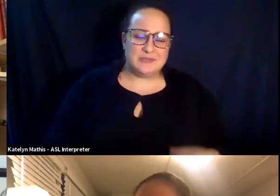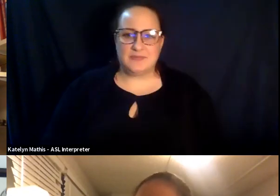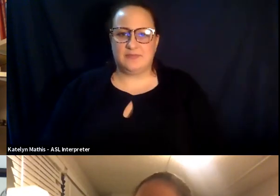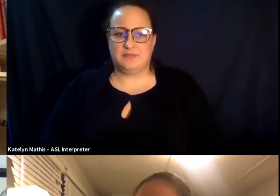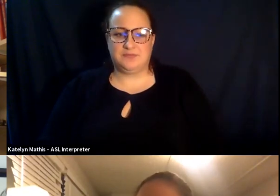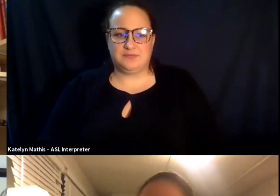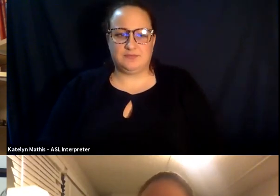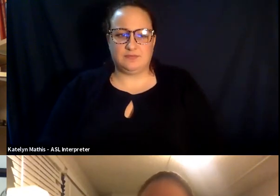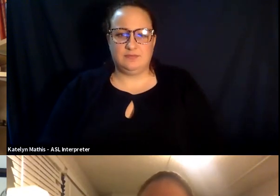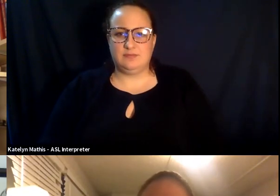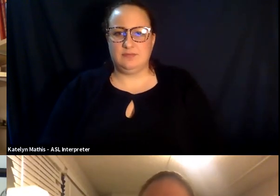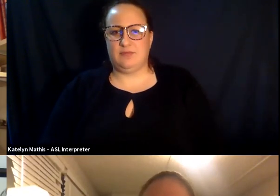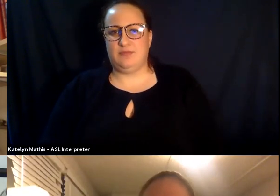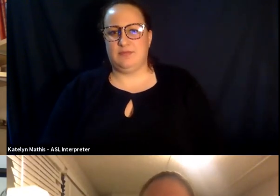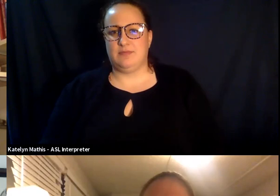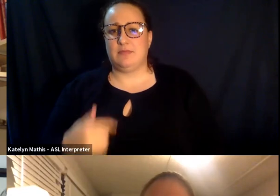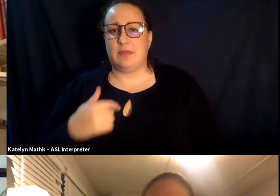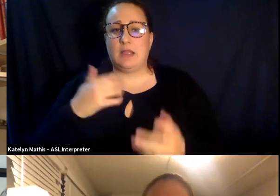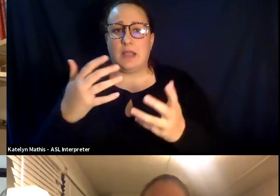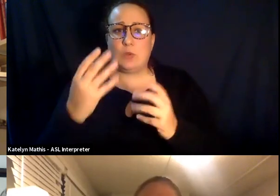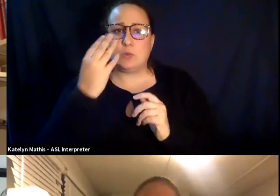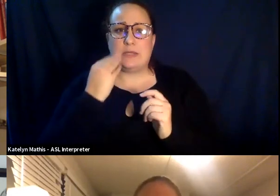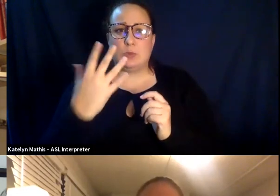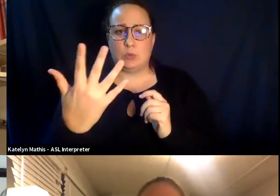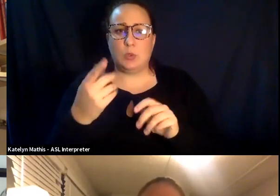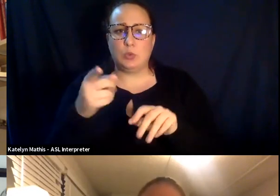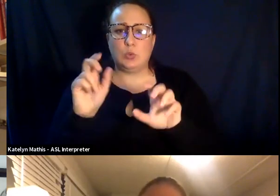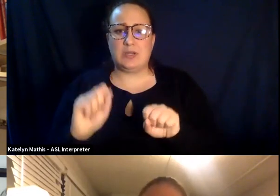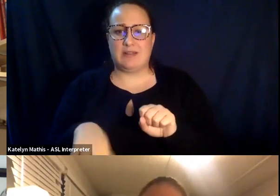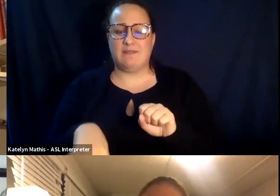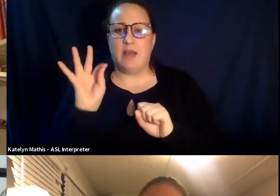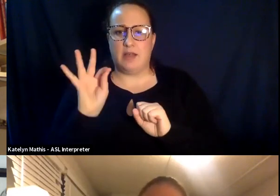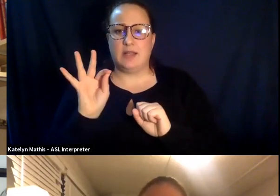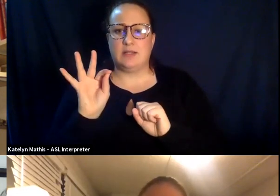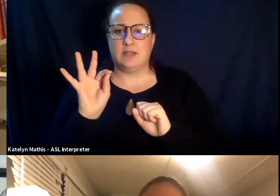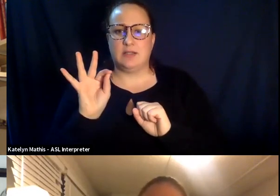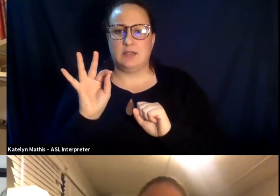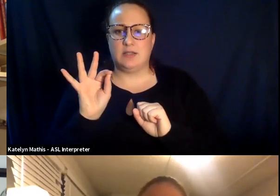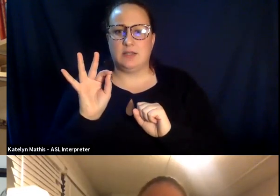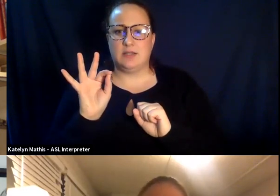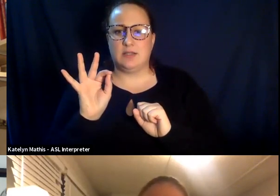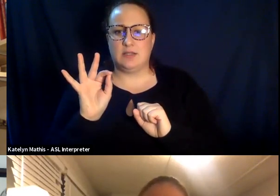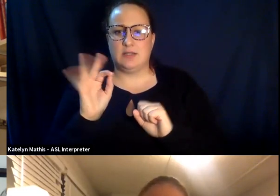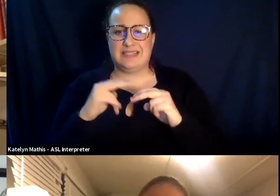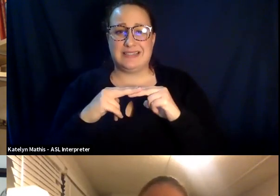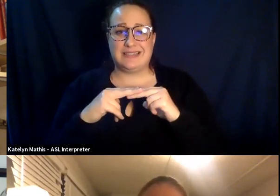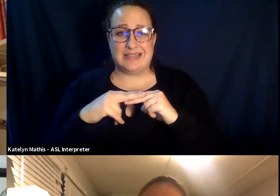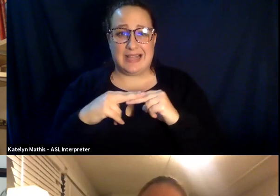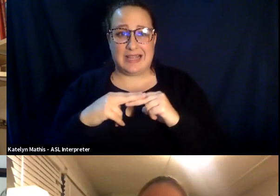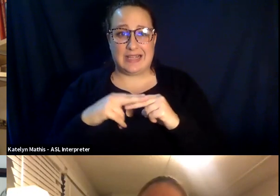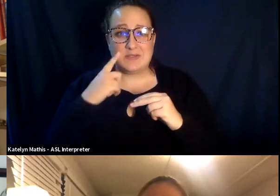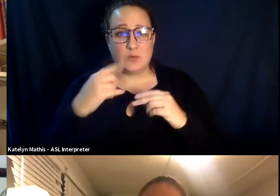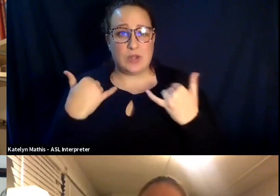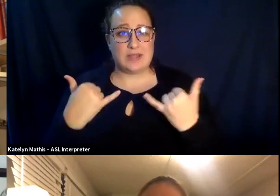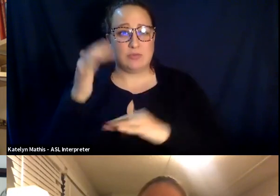And I just want to let everybody know that you can find the slides for this